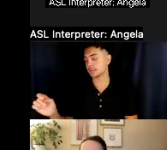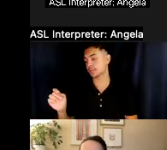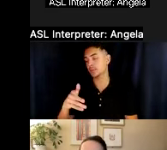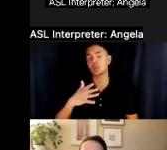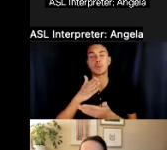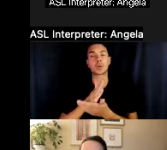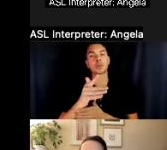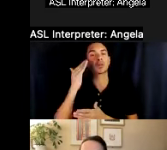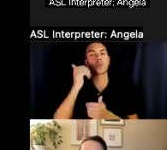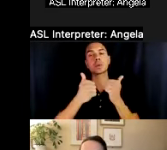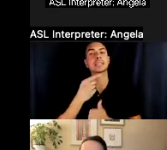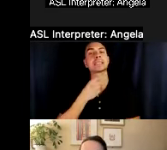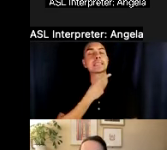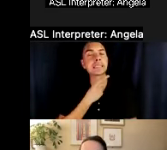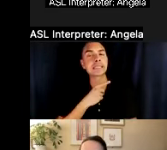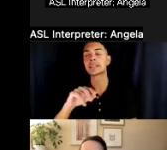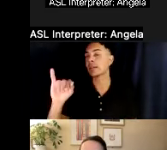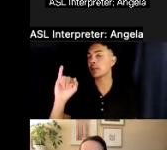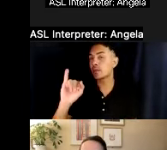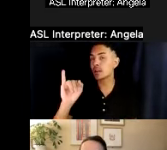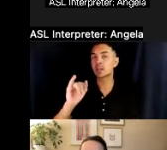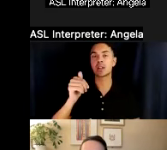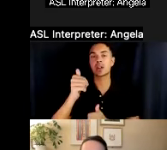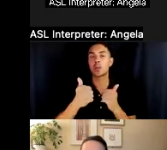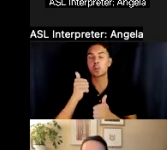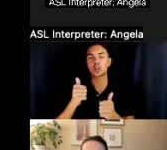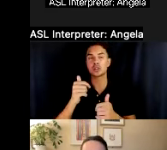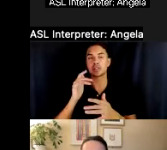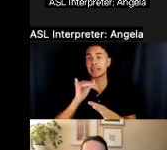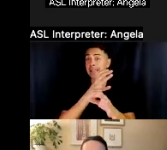what diseases or infections may have been contracted.